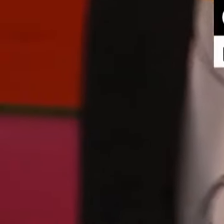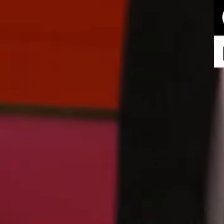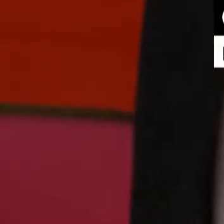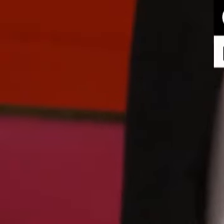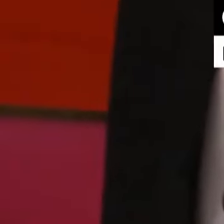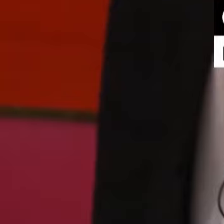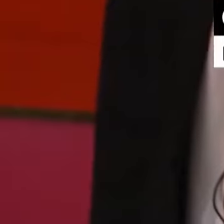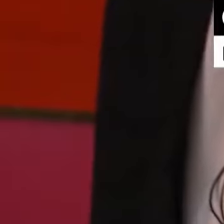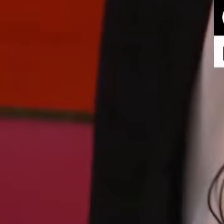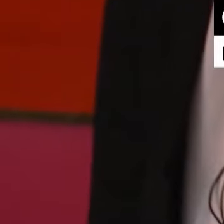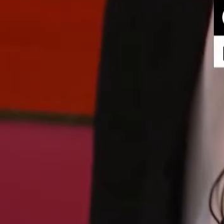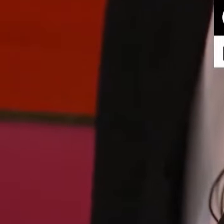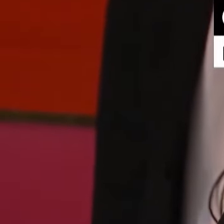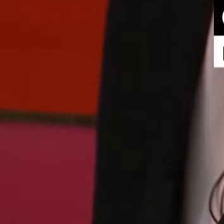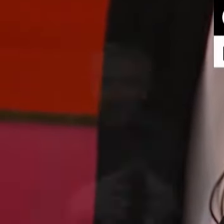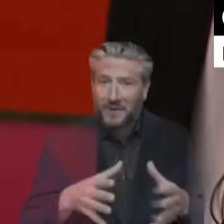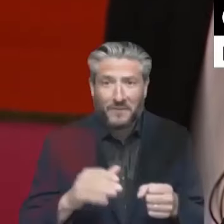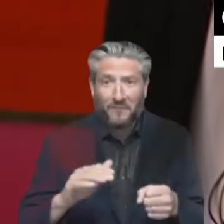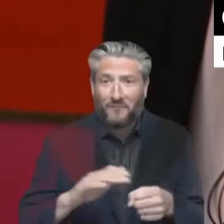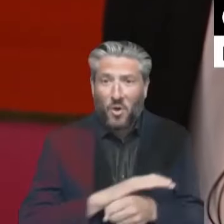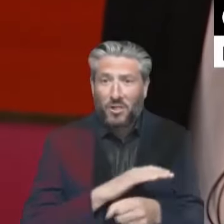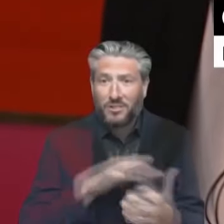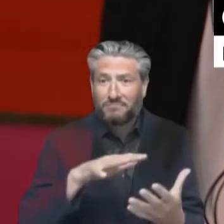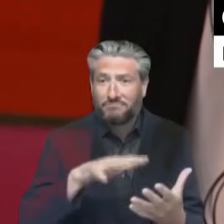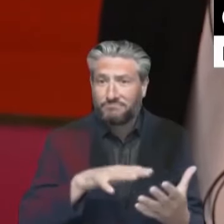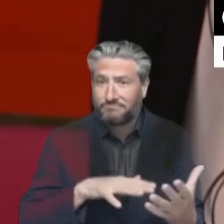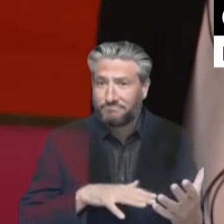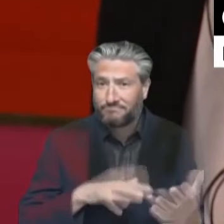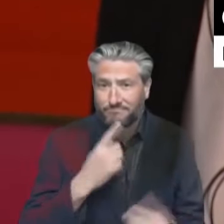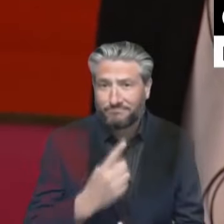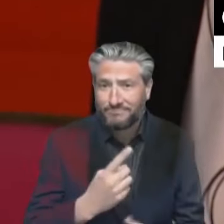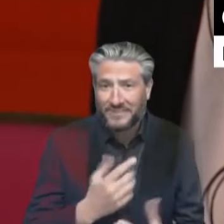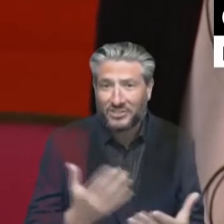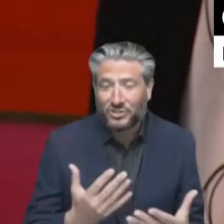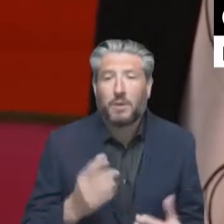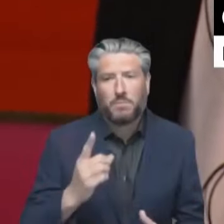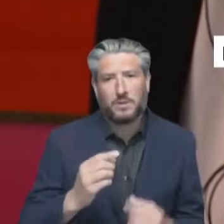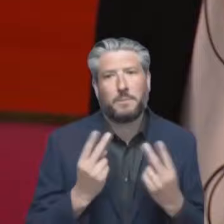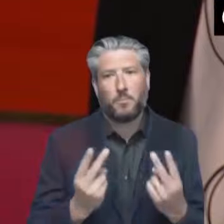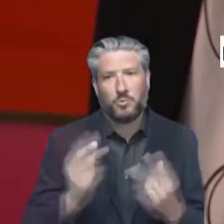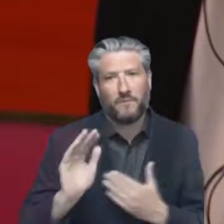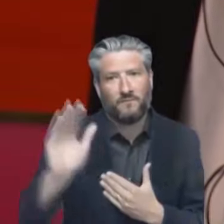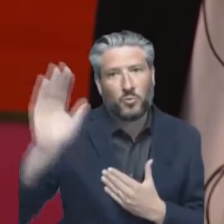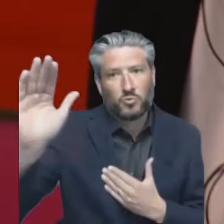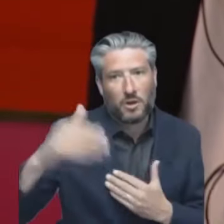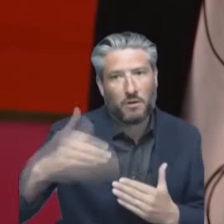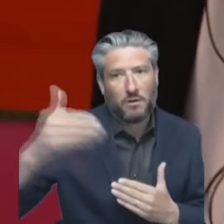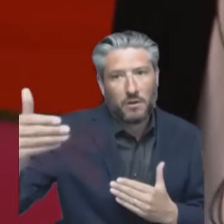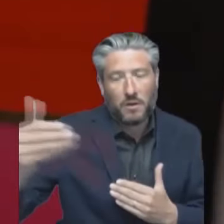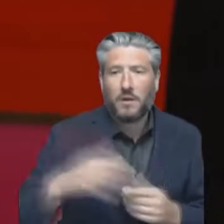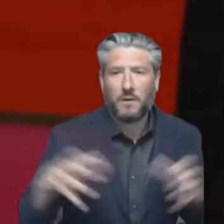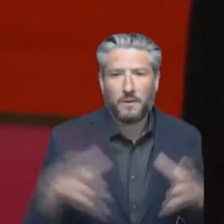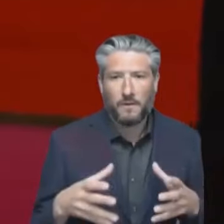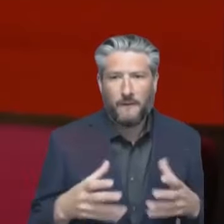it's very, very important for the future. So today, we've got about 1,000 engineers who are